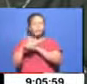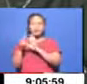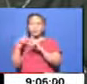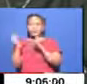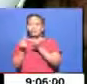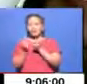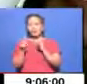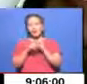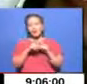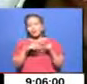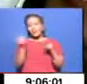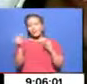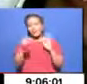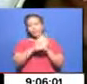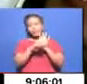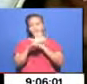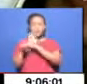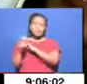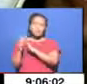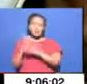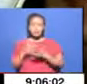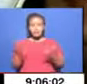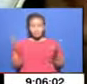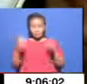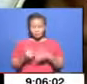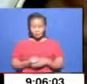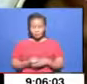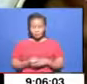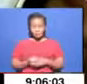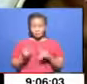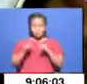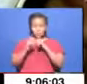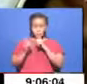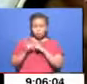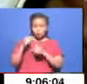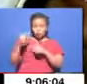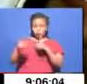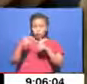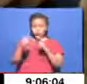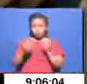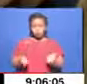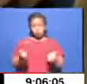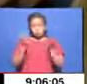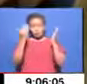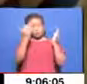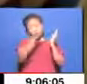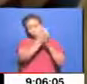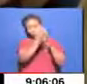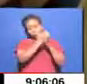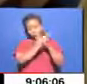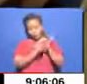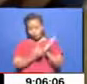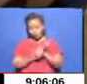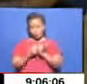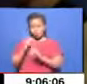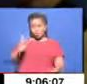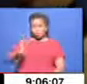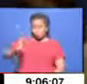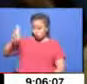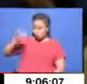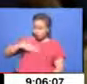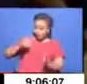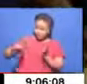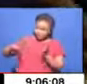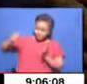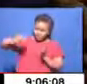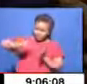vices. To further boost the operations of the program, the head of state has increased the budgetary allocation